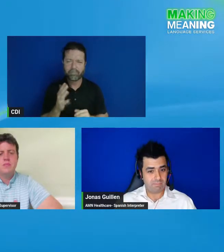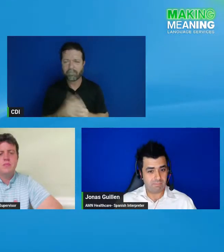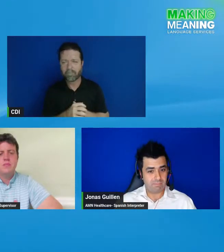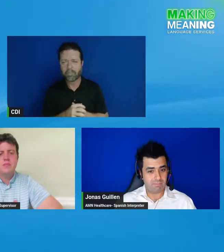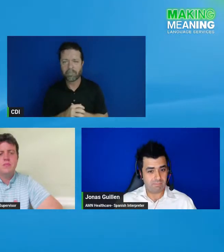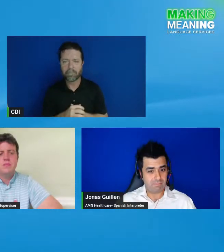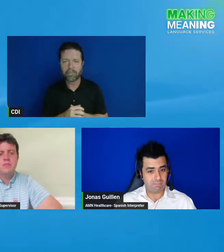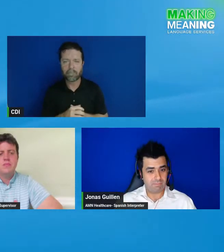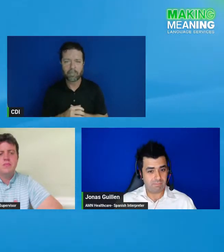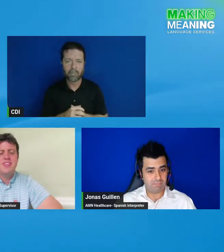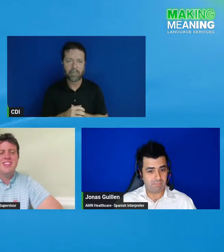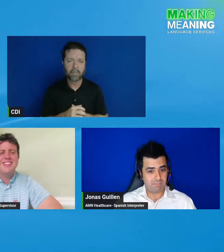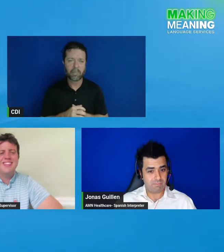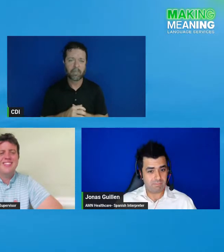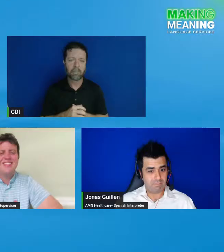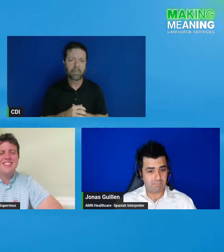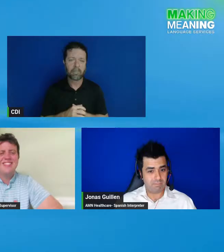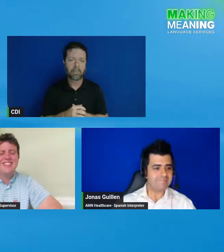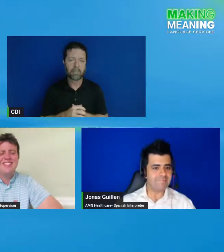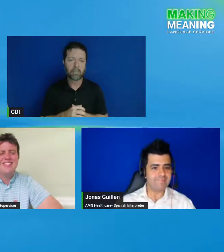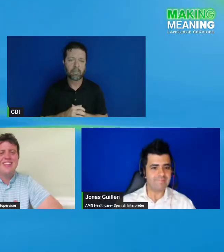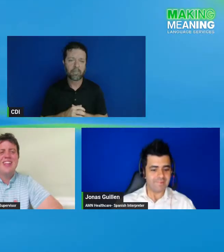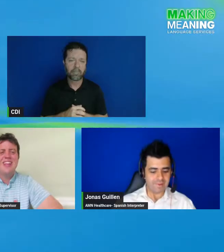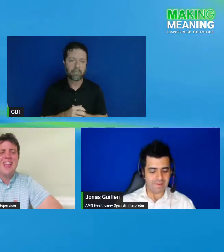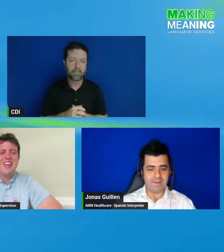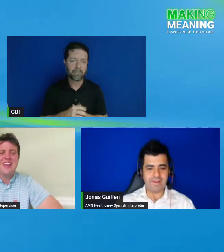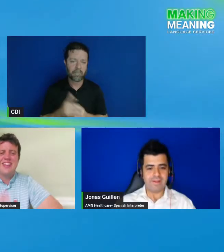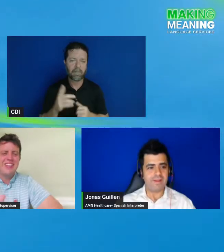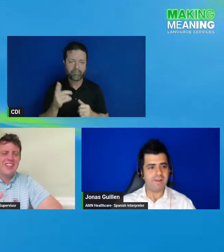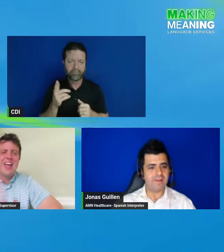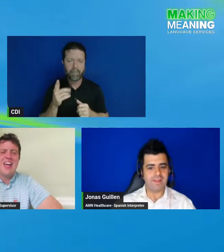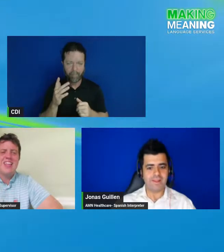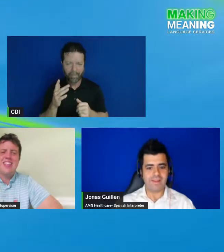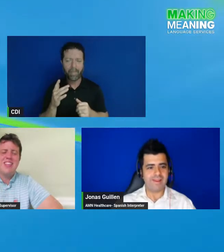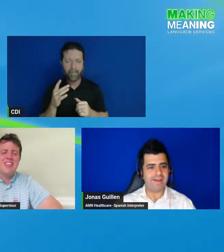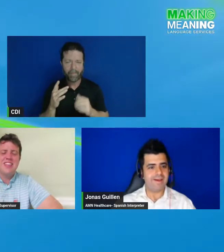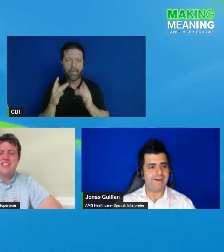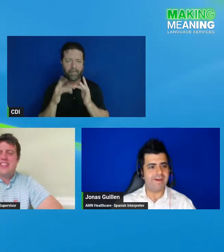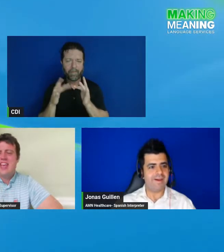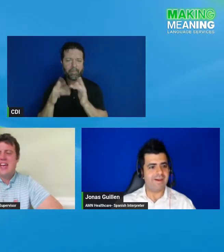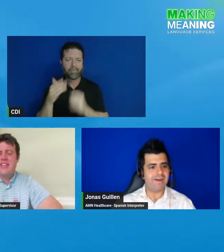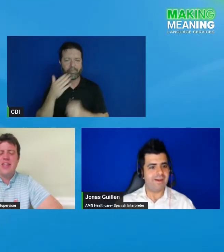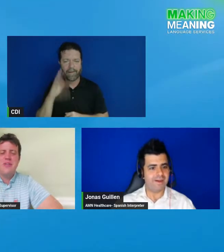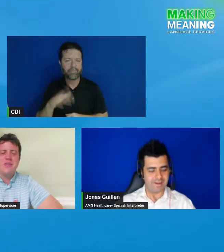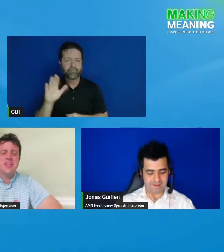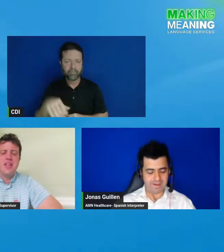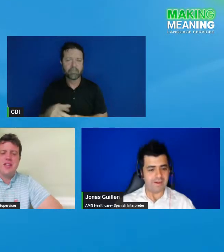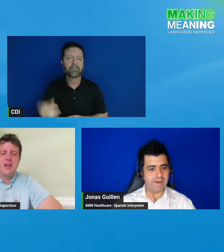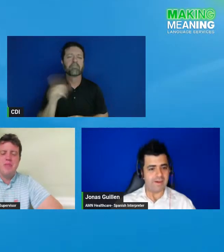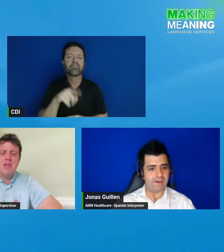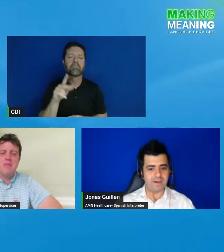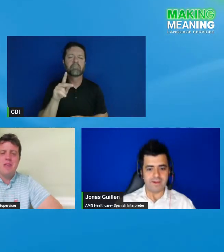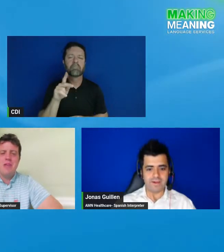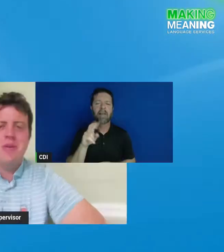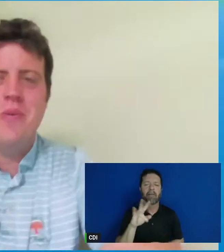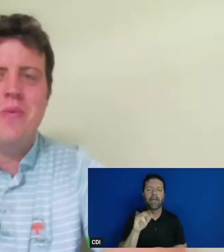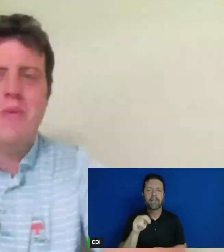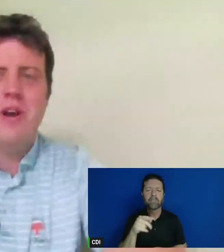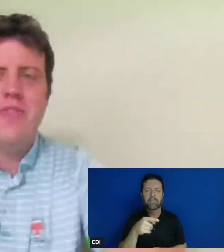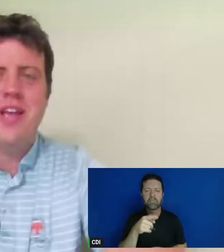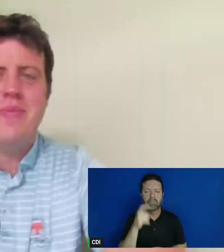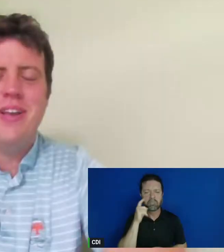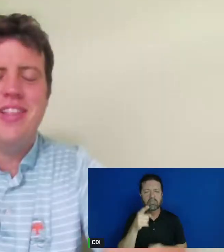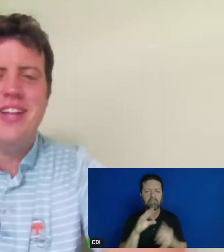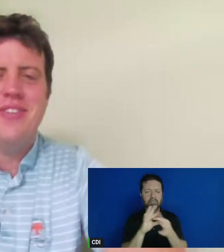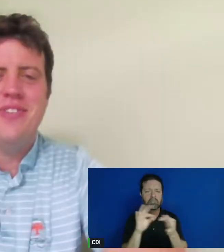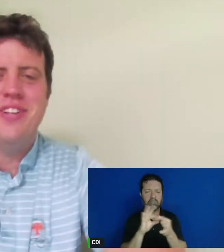Yeah, you're breaking up really bad. I'm sorry. Kevin, do you want to take that one? Yeah. Yeah, Finish like it. he was saying, maybe a